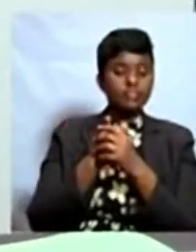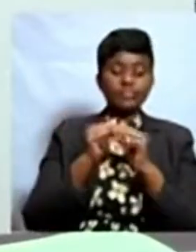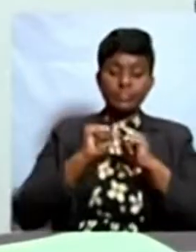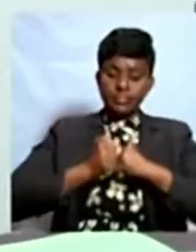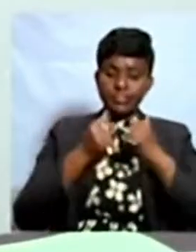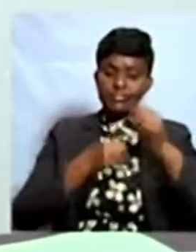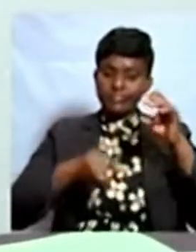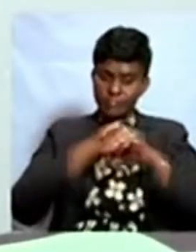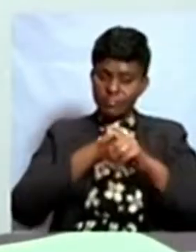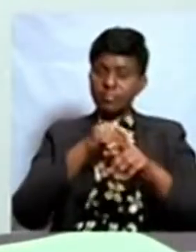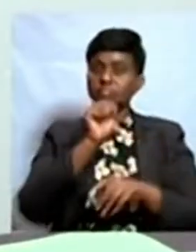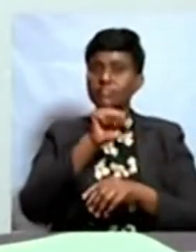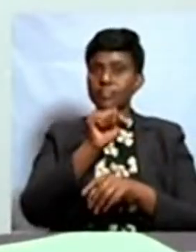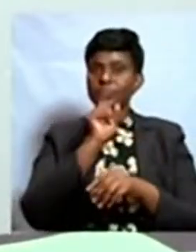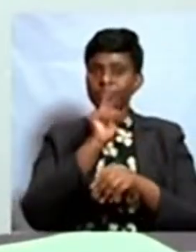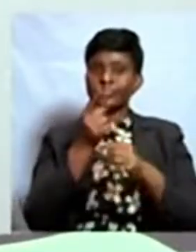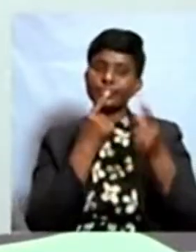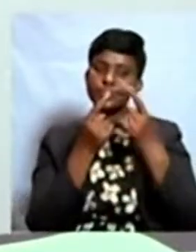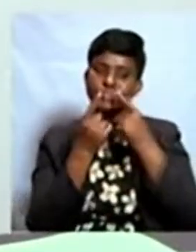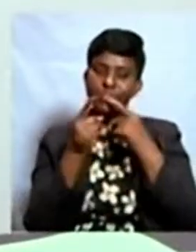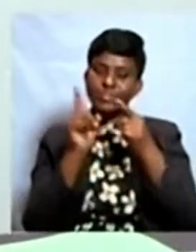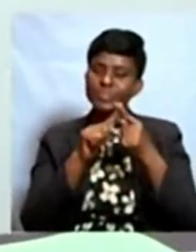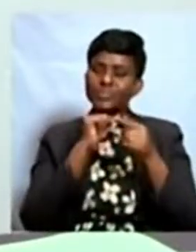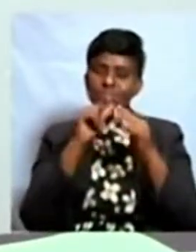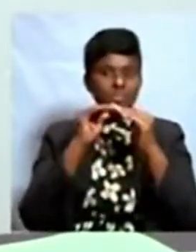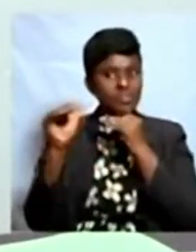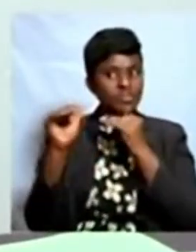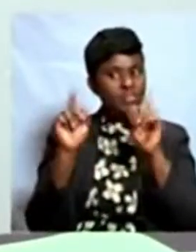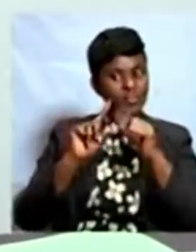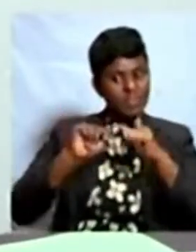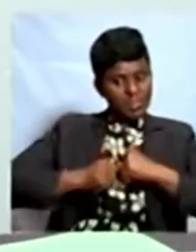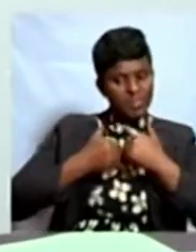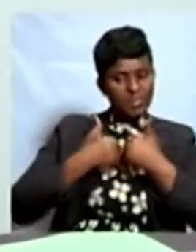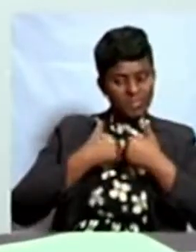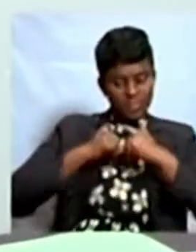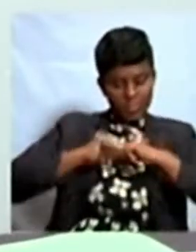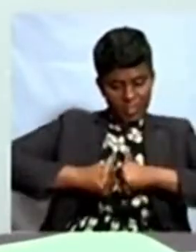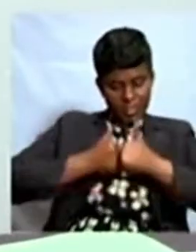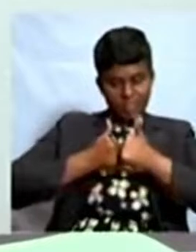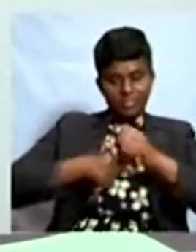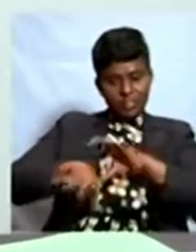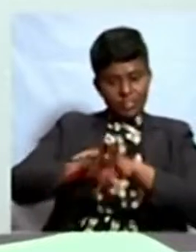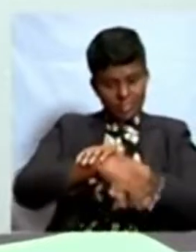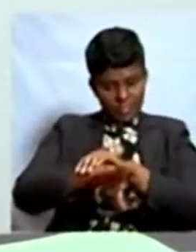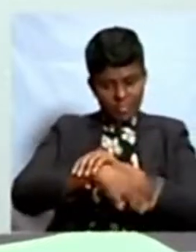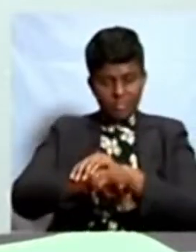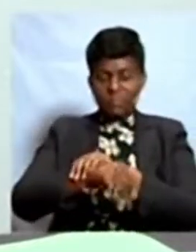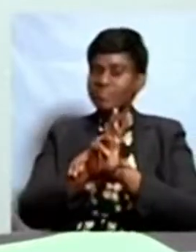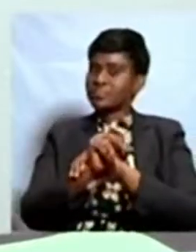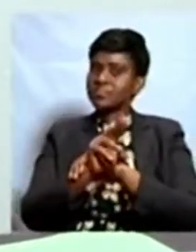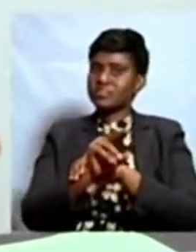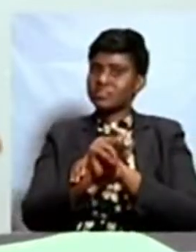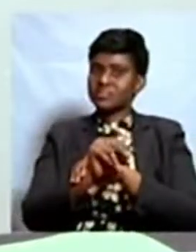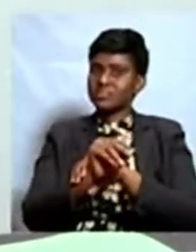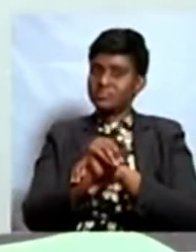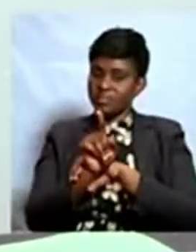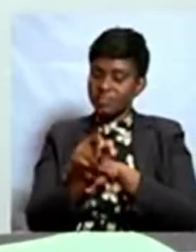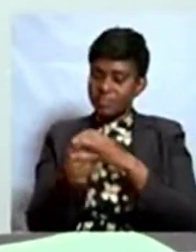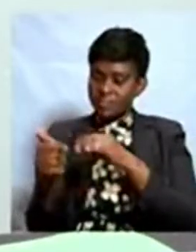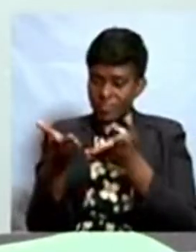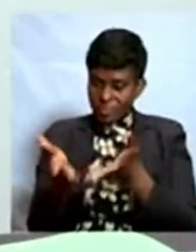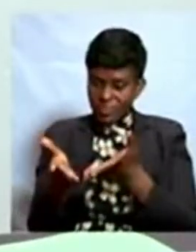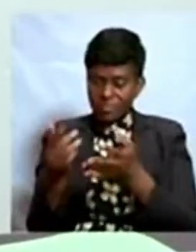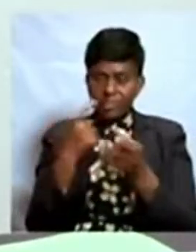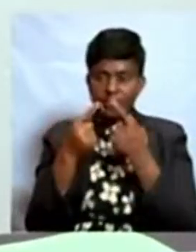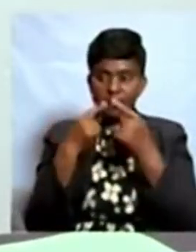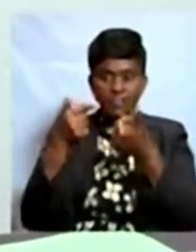do engage, yes, but not to the level where we would consider ourselves as interfering. They are here, they can speak